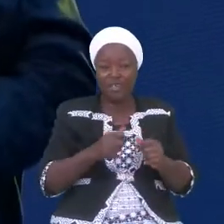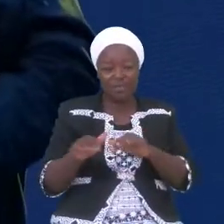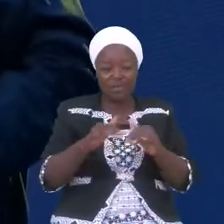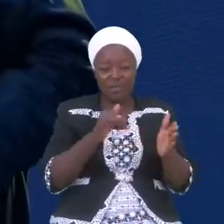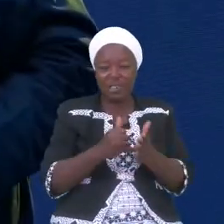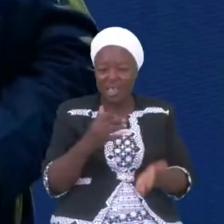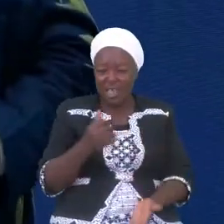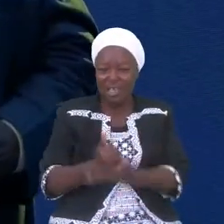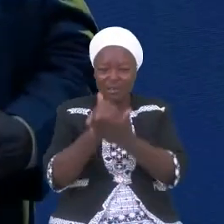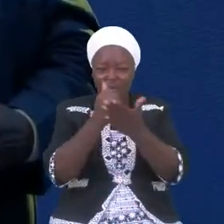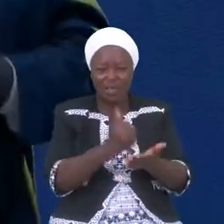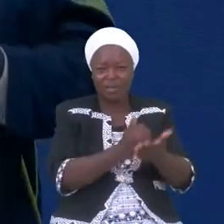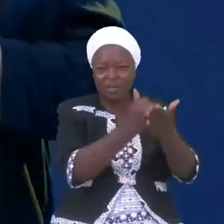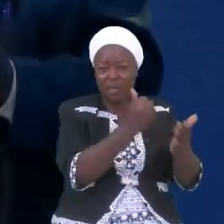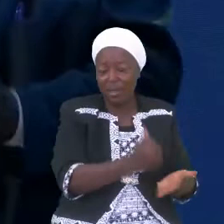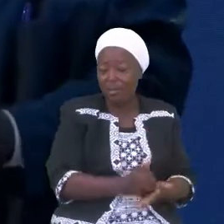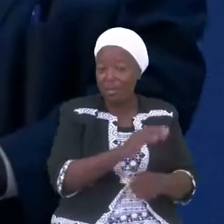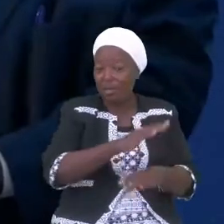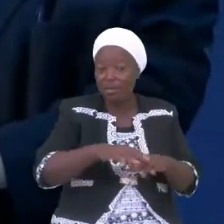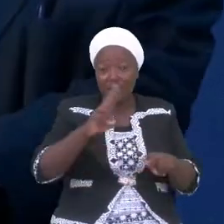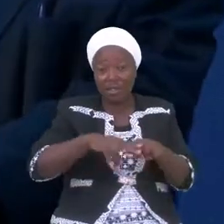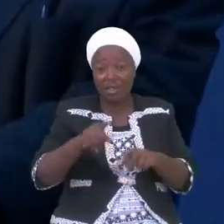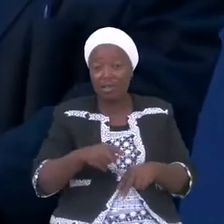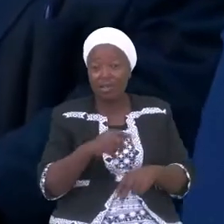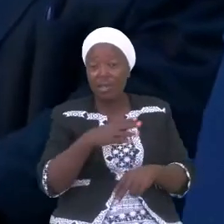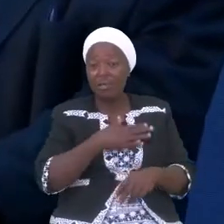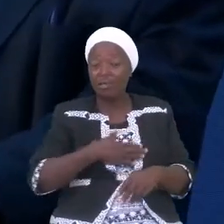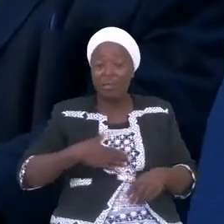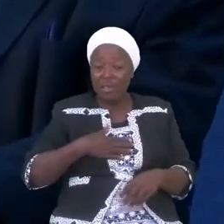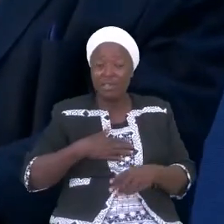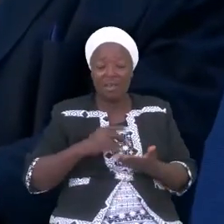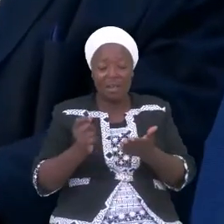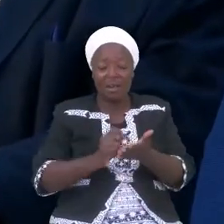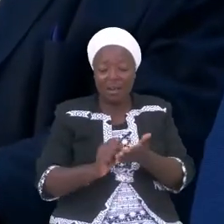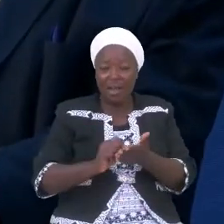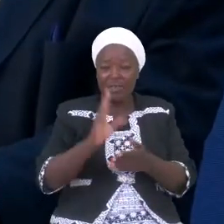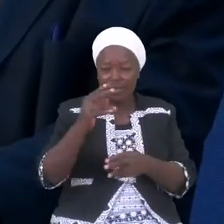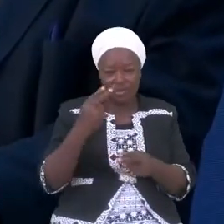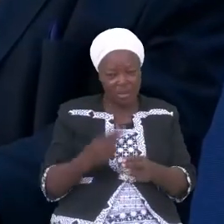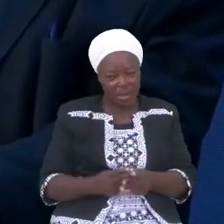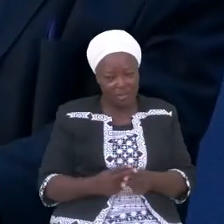yet. You give the details, your name,